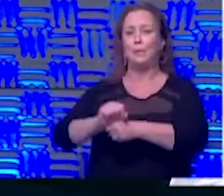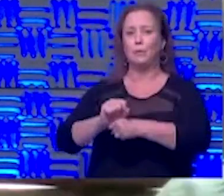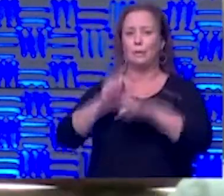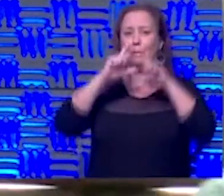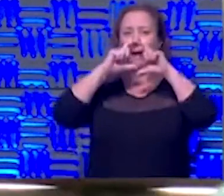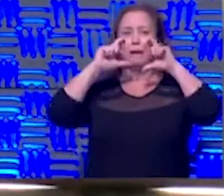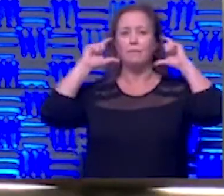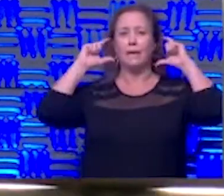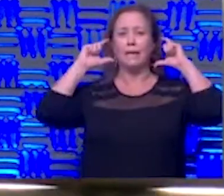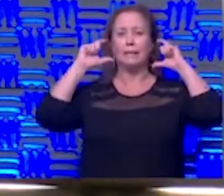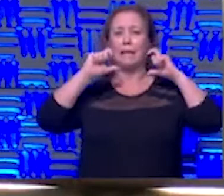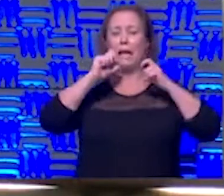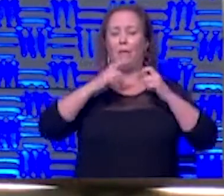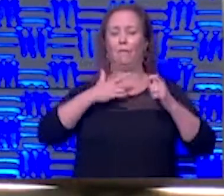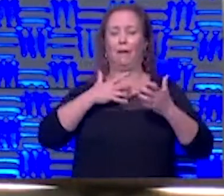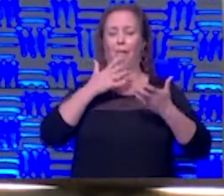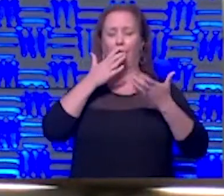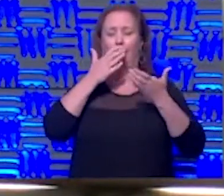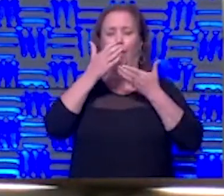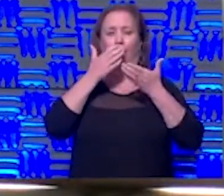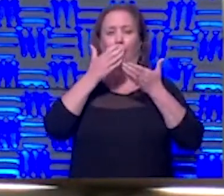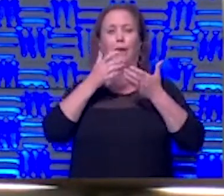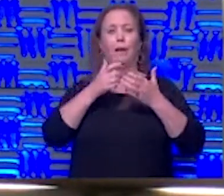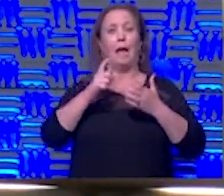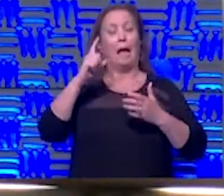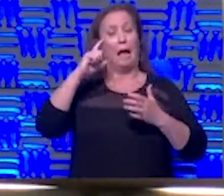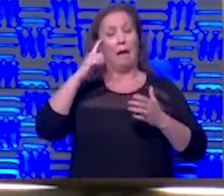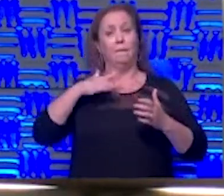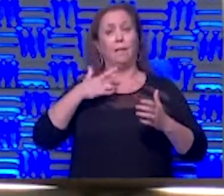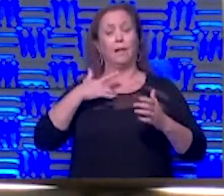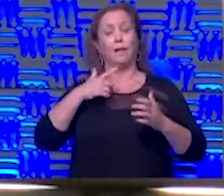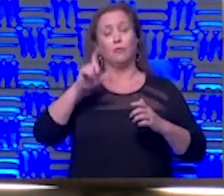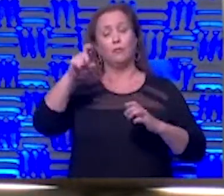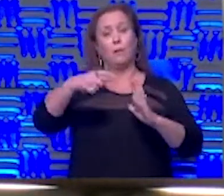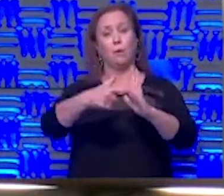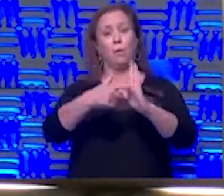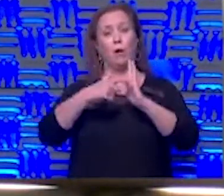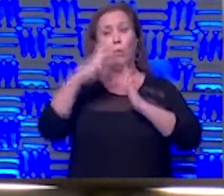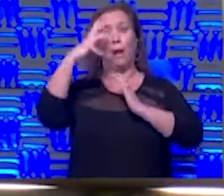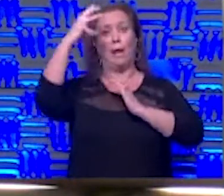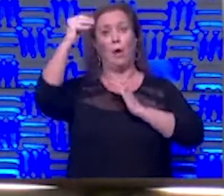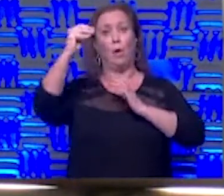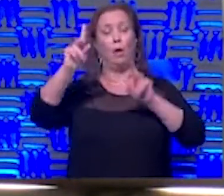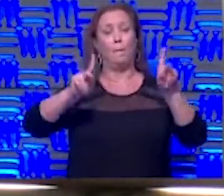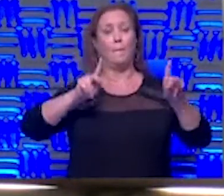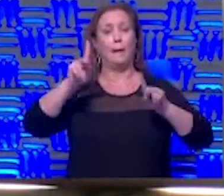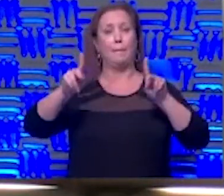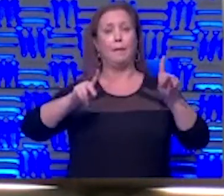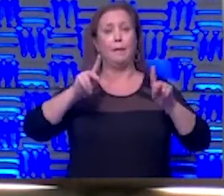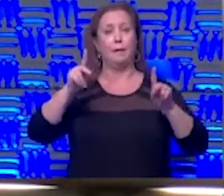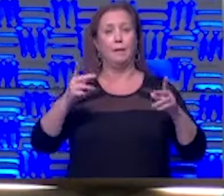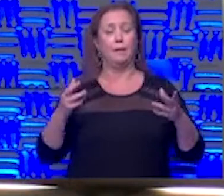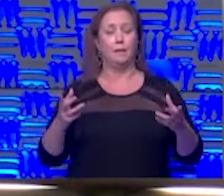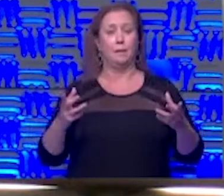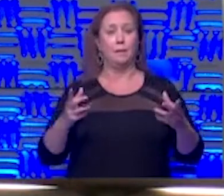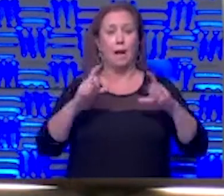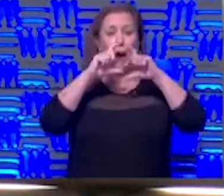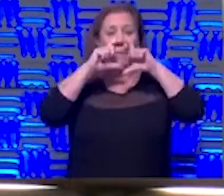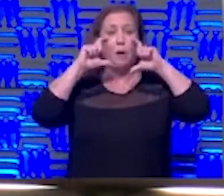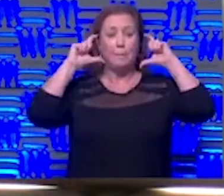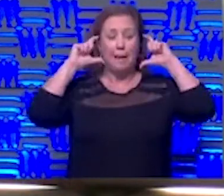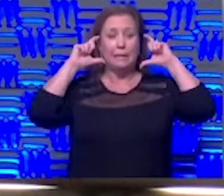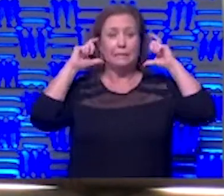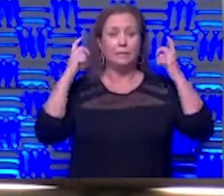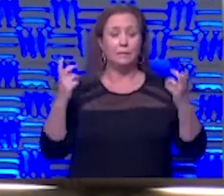doesn't get claustrophobic. I think it should be. I mean, when I go out in public, I'm wearing a mask.